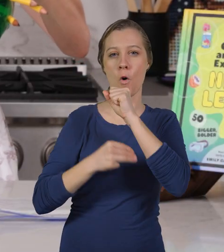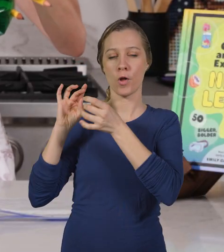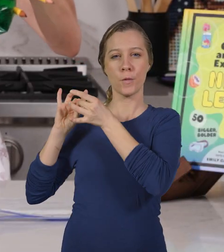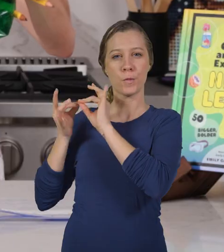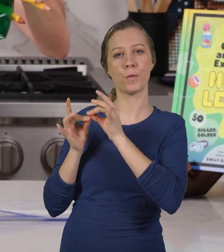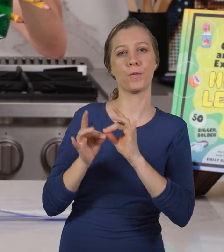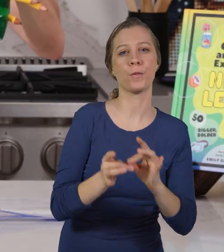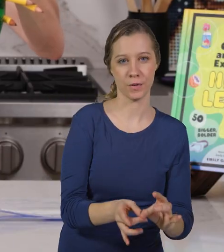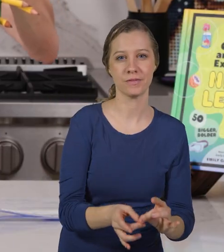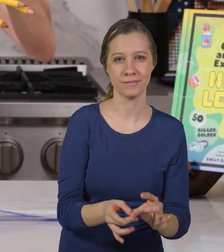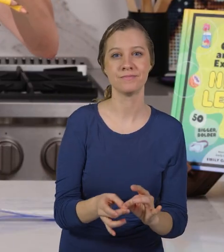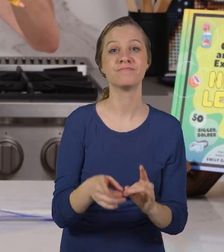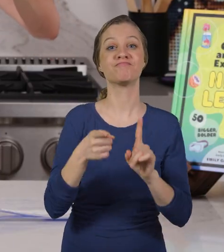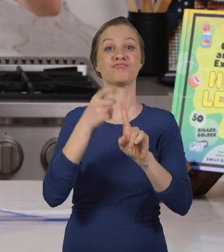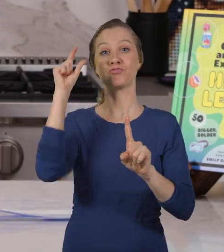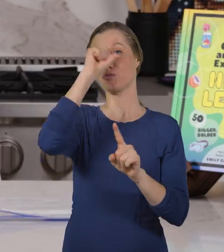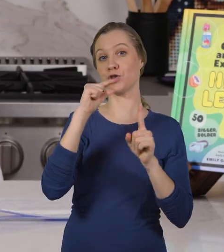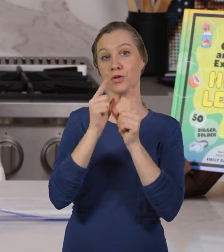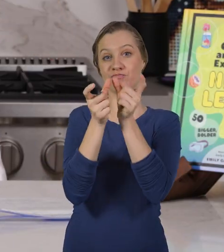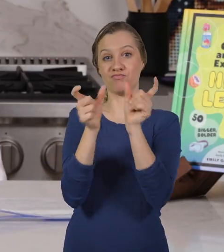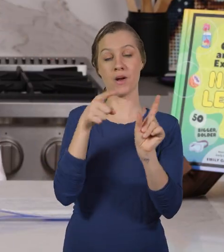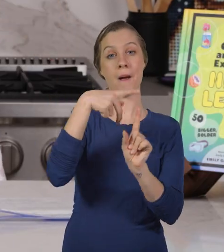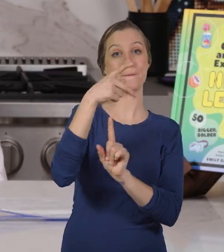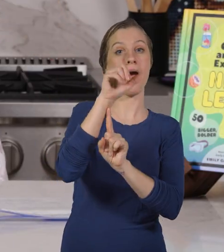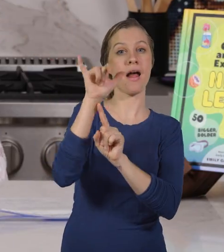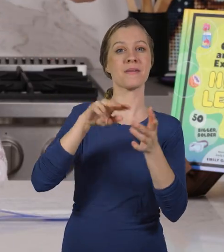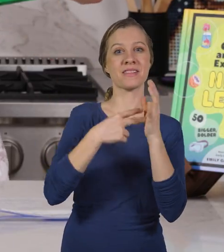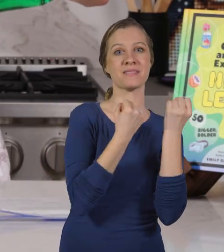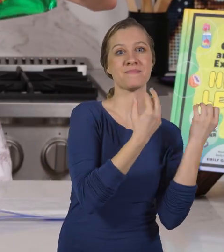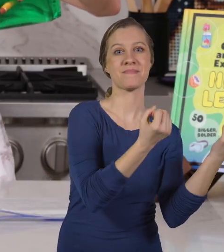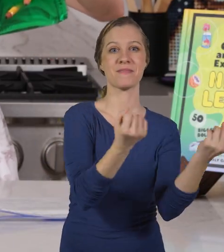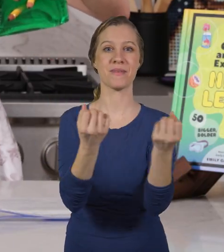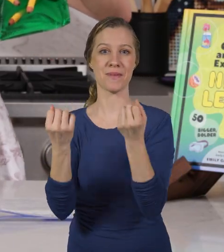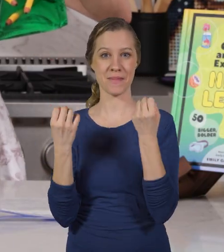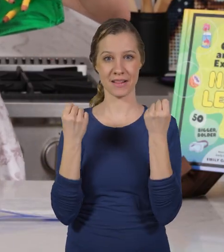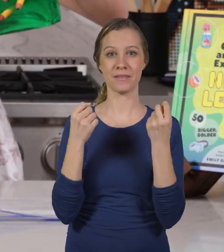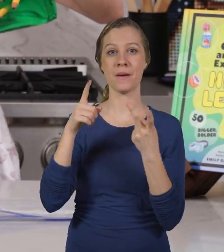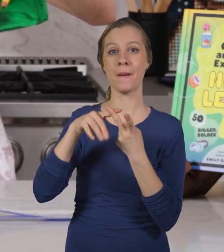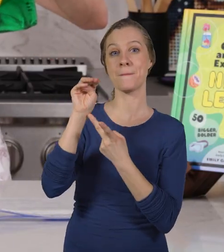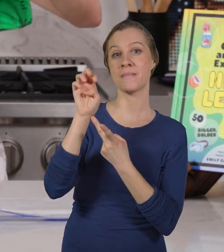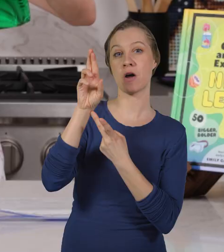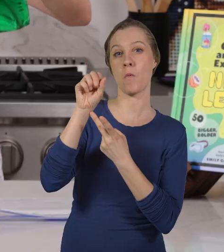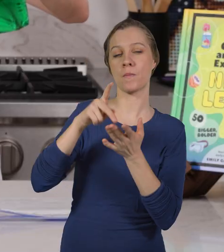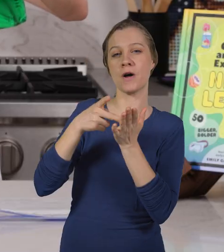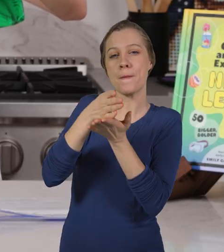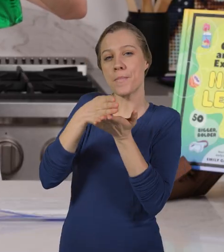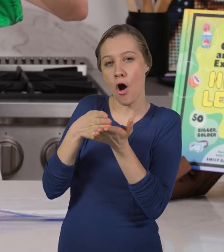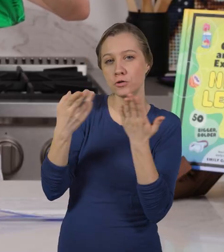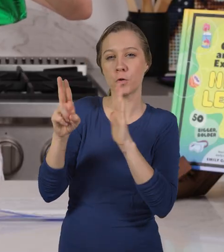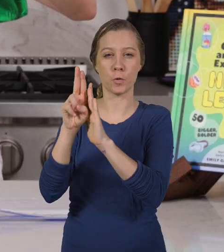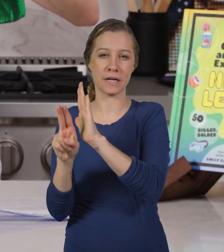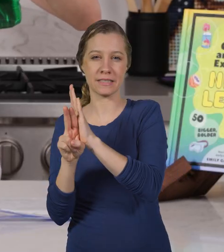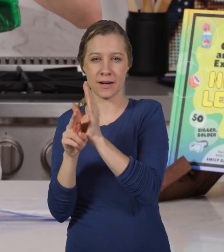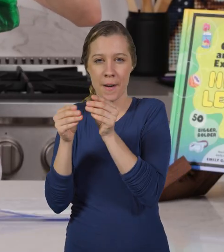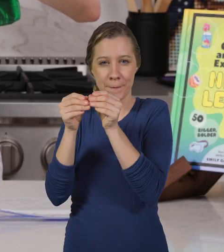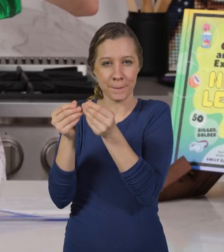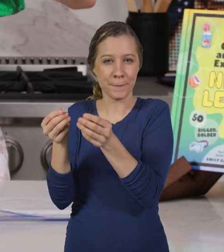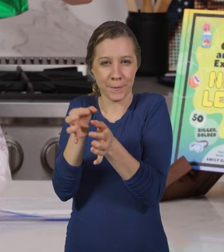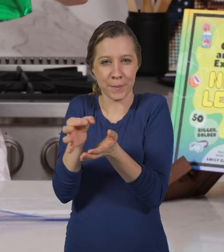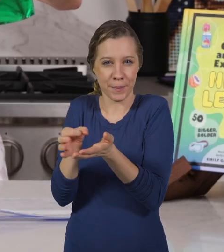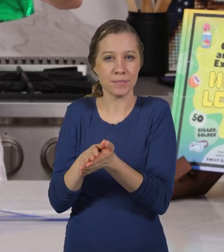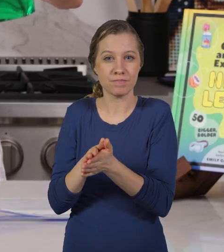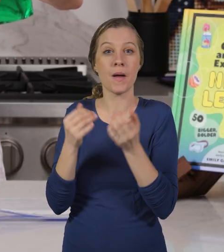long repeating chains of molecules. It comes from the Greek words poly, which means many, and meros, which means